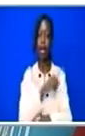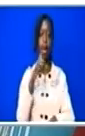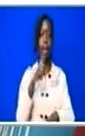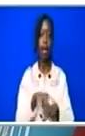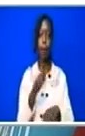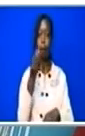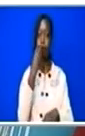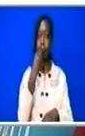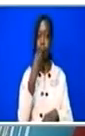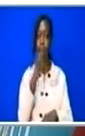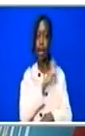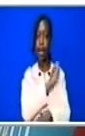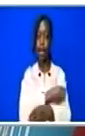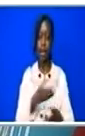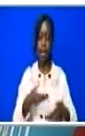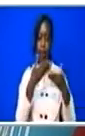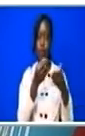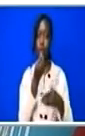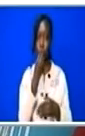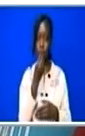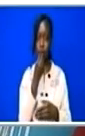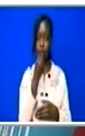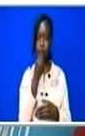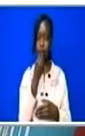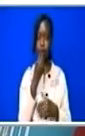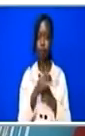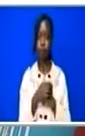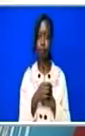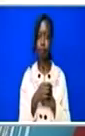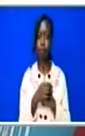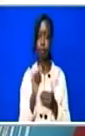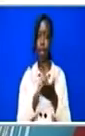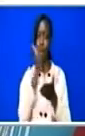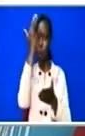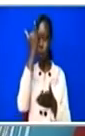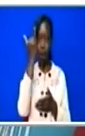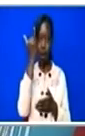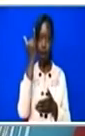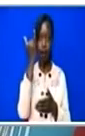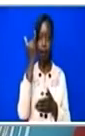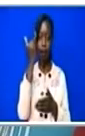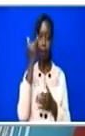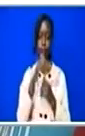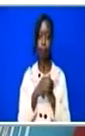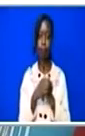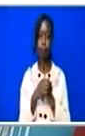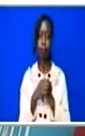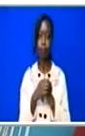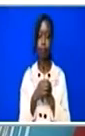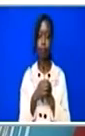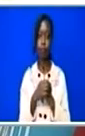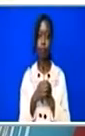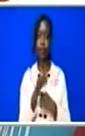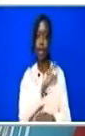refer to them as energy-giving foods. Unaona? So that is why, despite the fact that